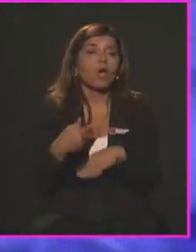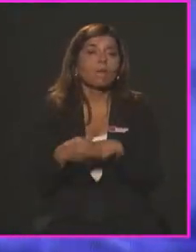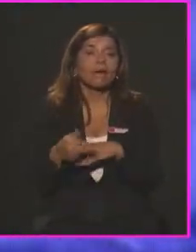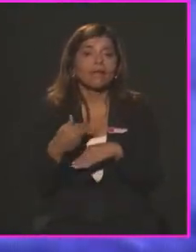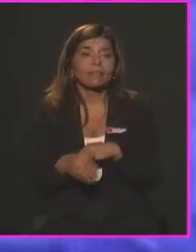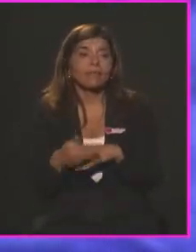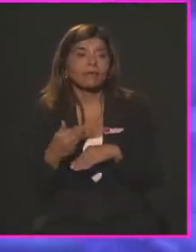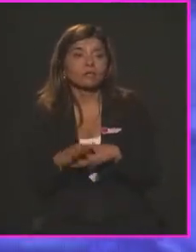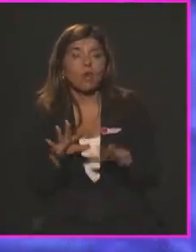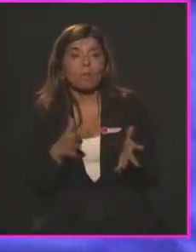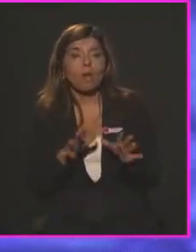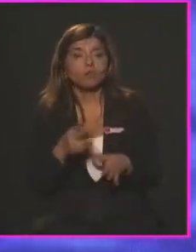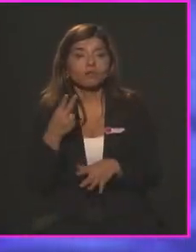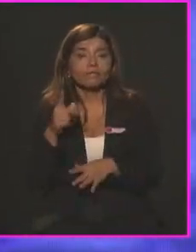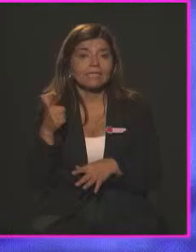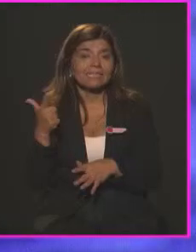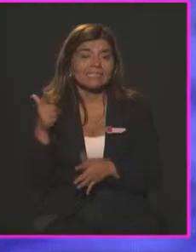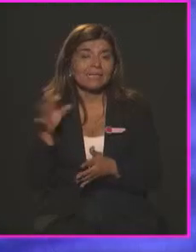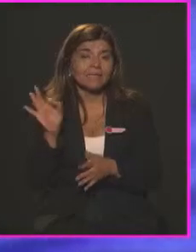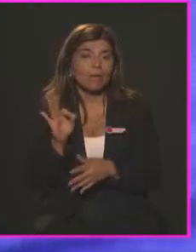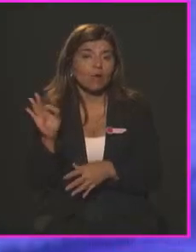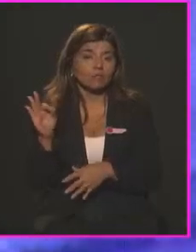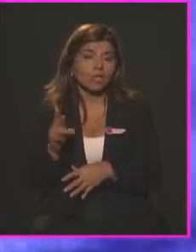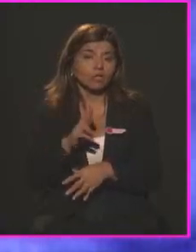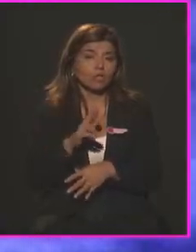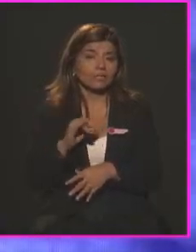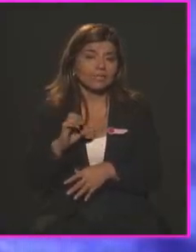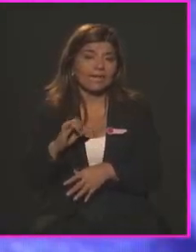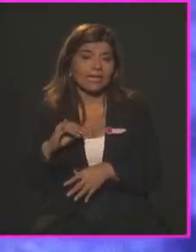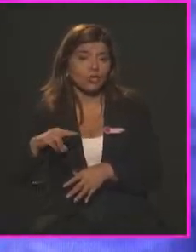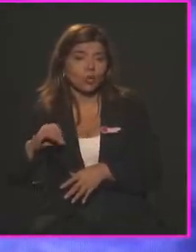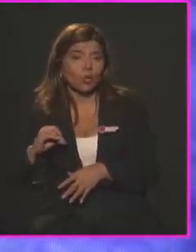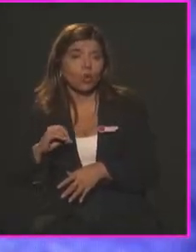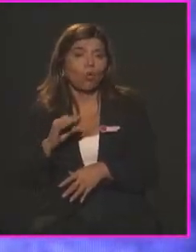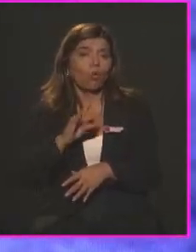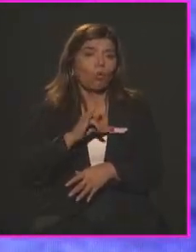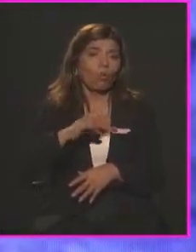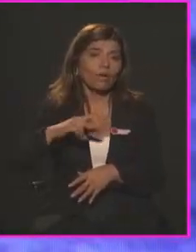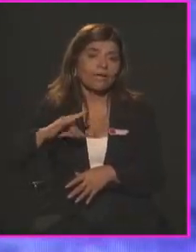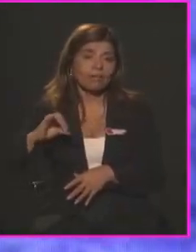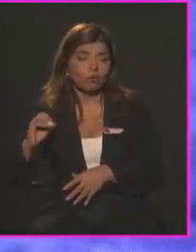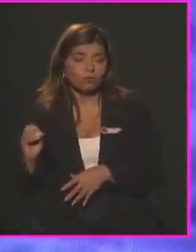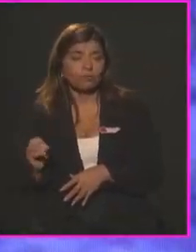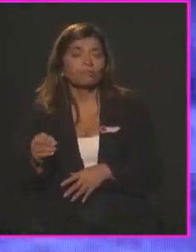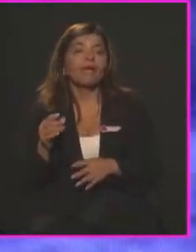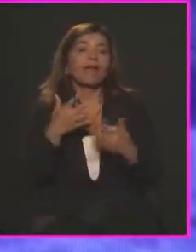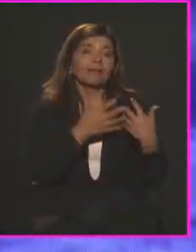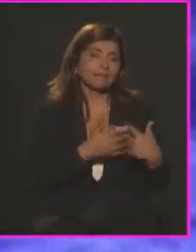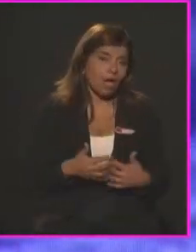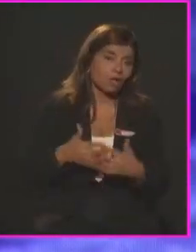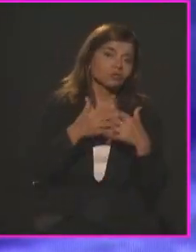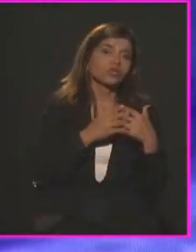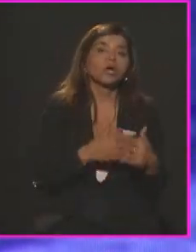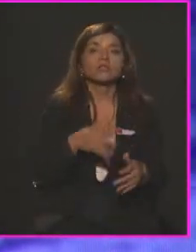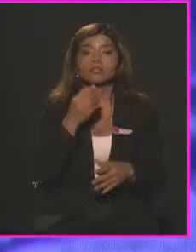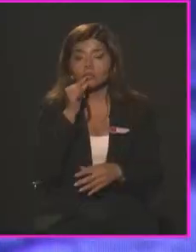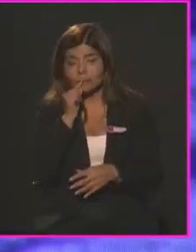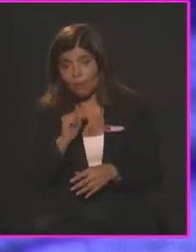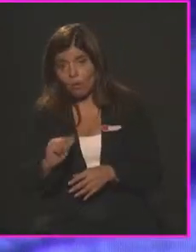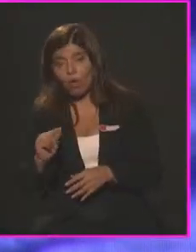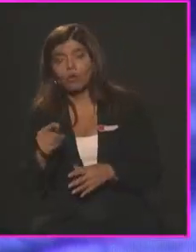And Japan, Netherlands have also had a lot of success. In the US, we recently had great success